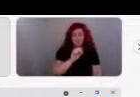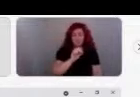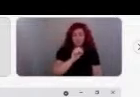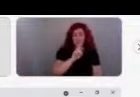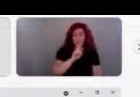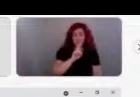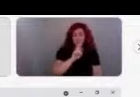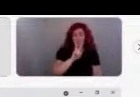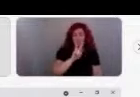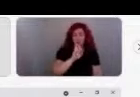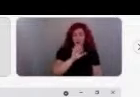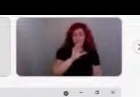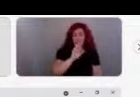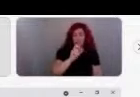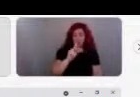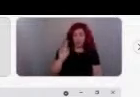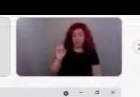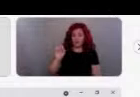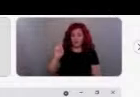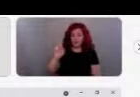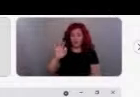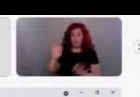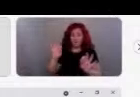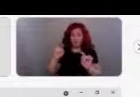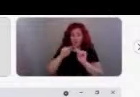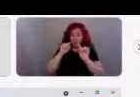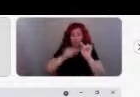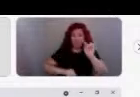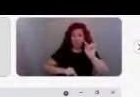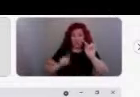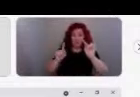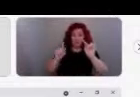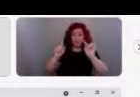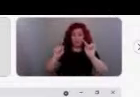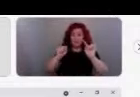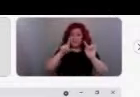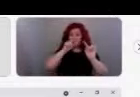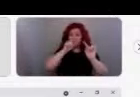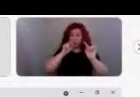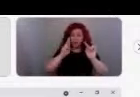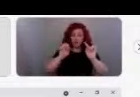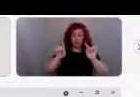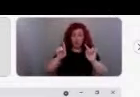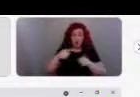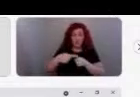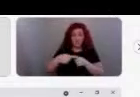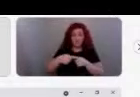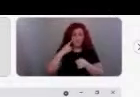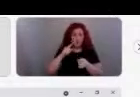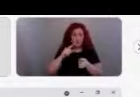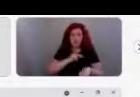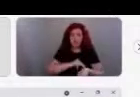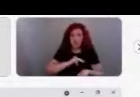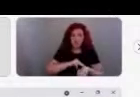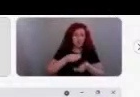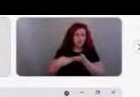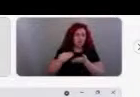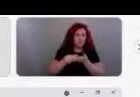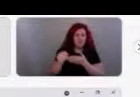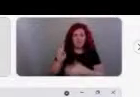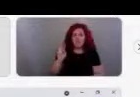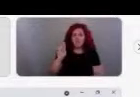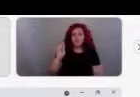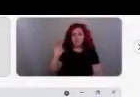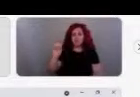tatum and cave creek road corridors to thunderbird road this takes me to my doctor shopping at desert ridge in the